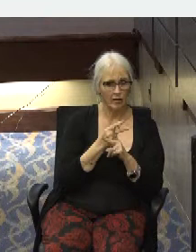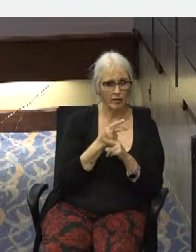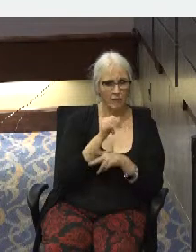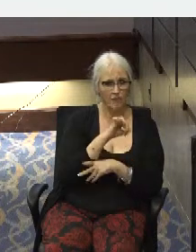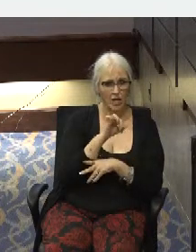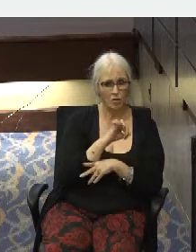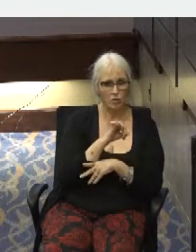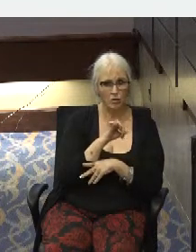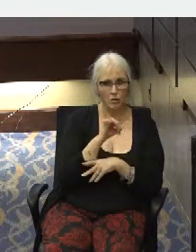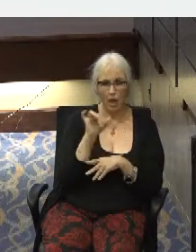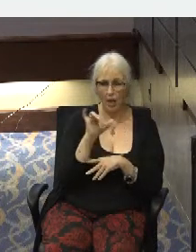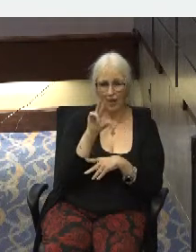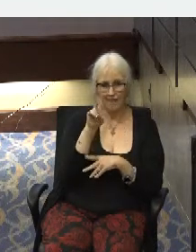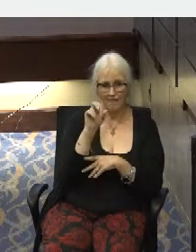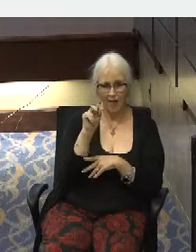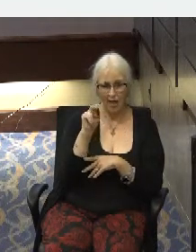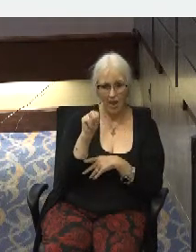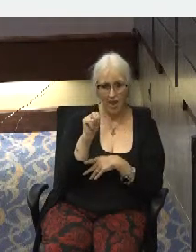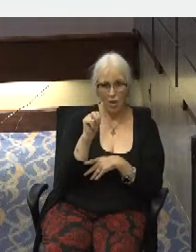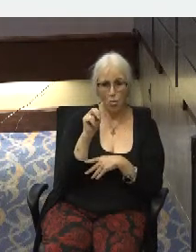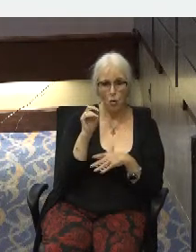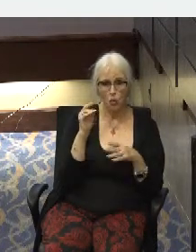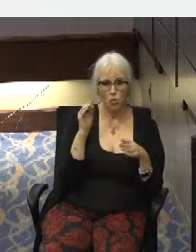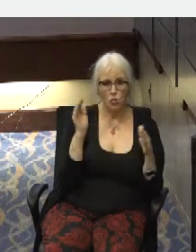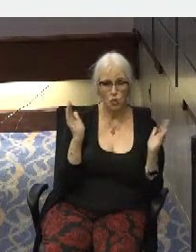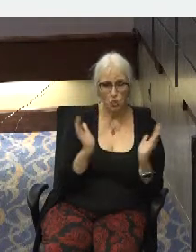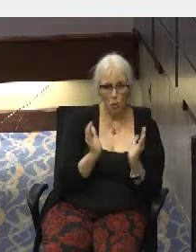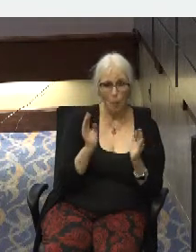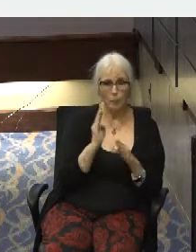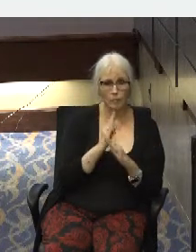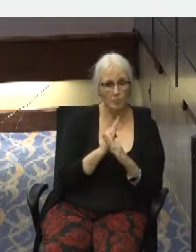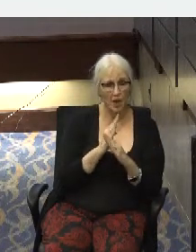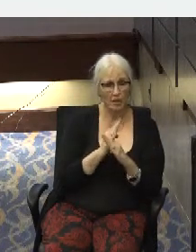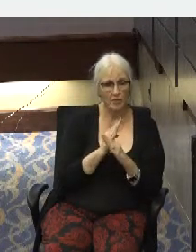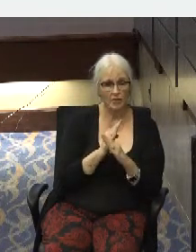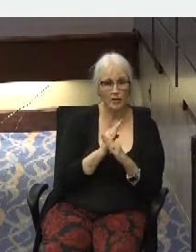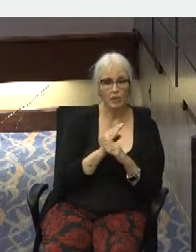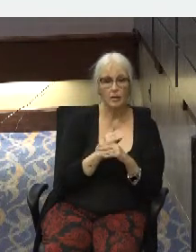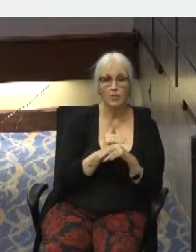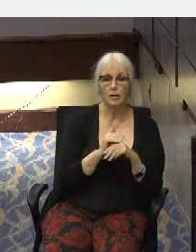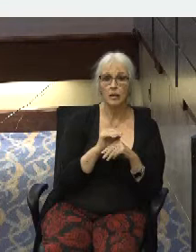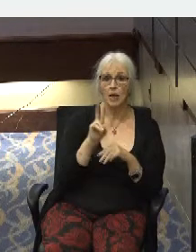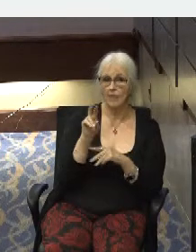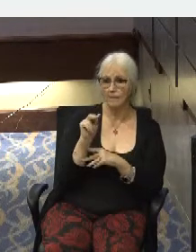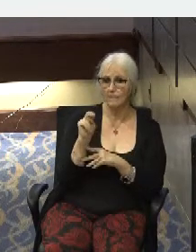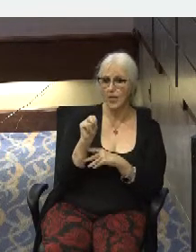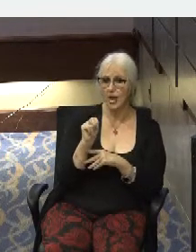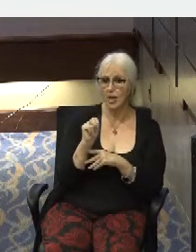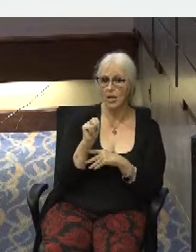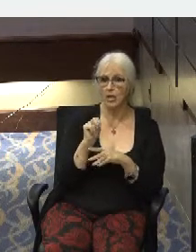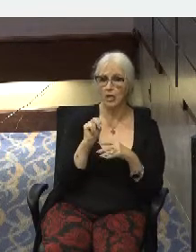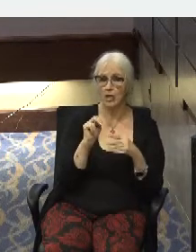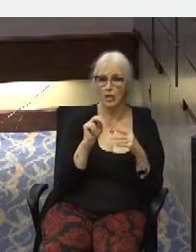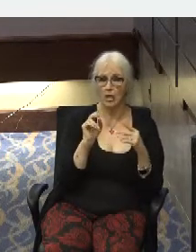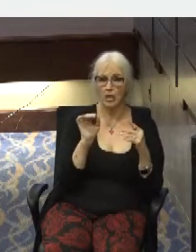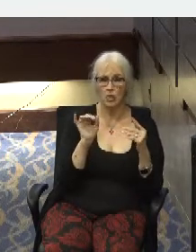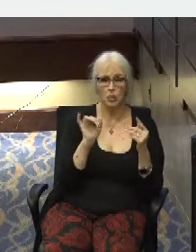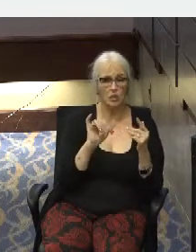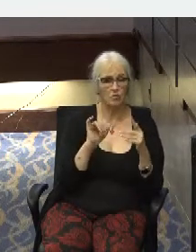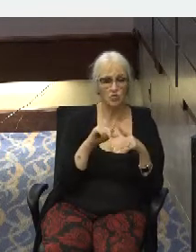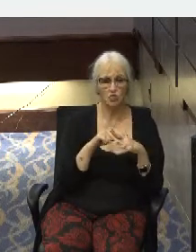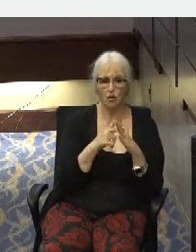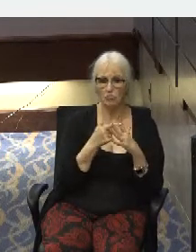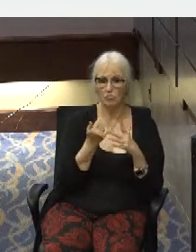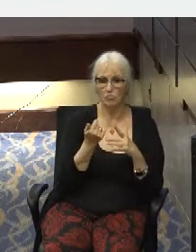Are we talking like a van? Are we talking a short bus? Are we talking a... This would be more like a van. Okay. It can be implemented at really any